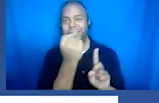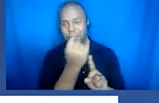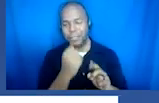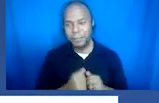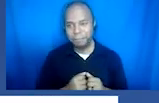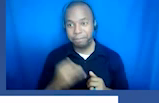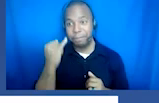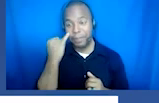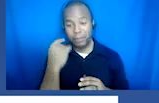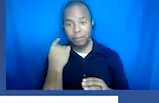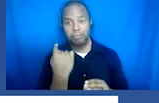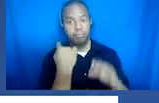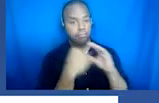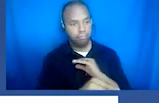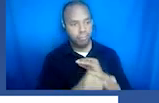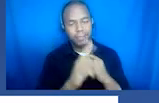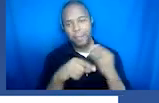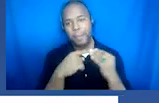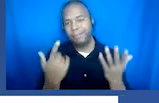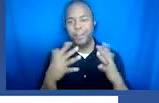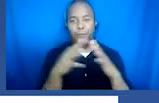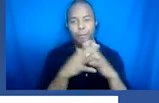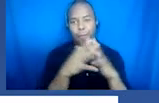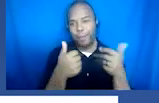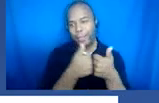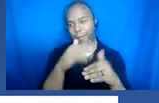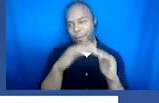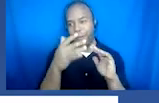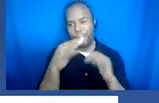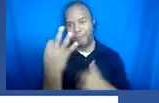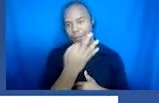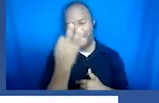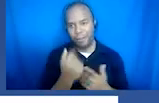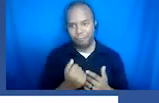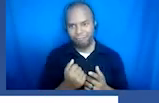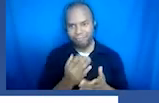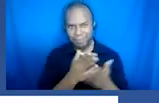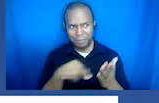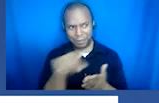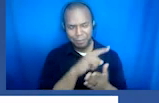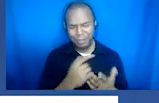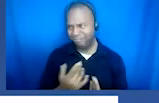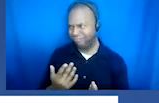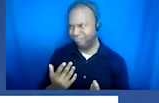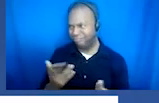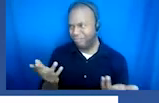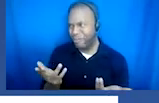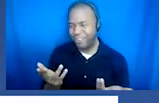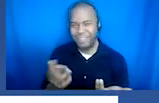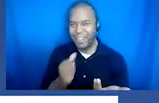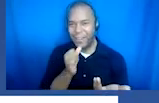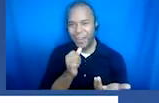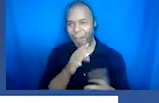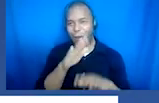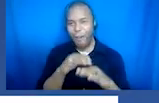all a message about the football game on Friday, some of those students are going to be irrelevant. So I don't have an answer